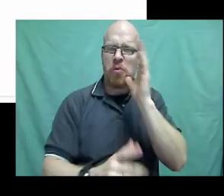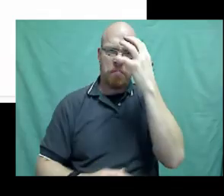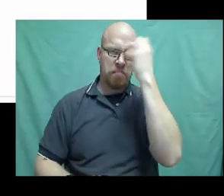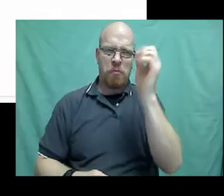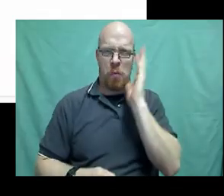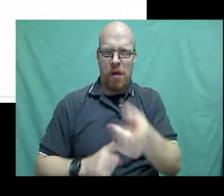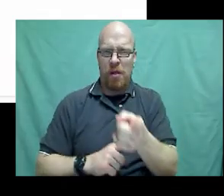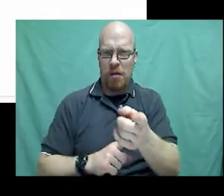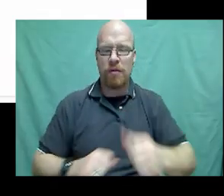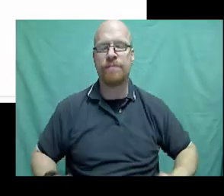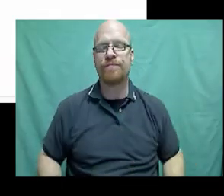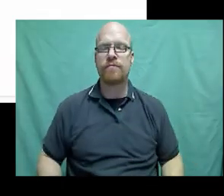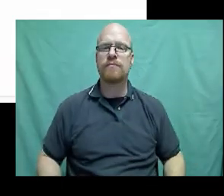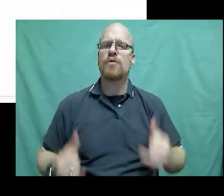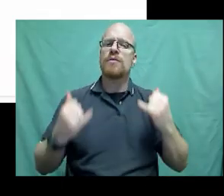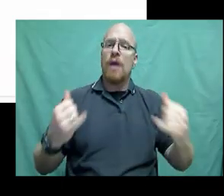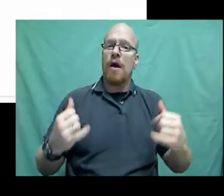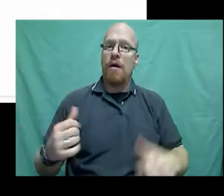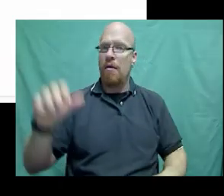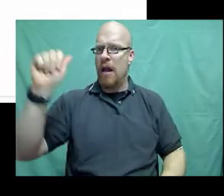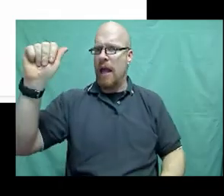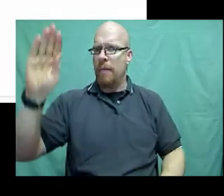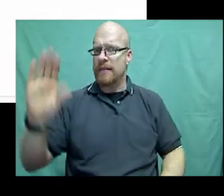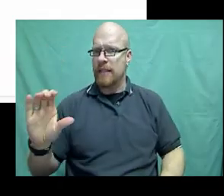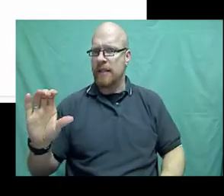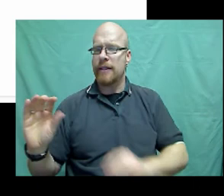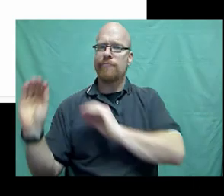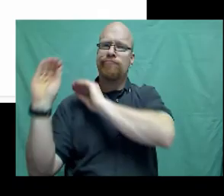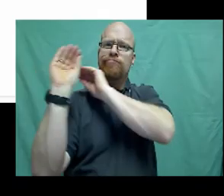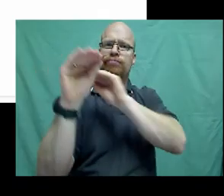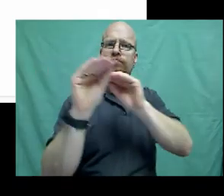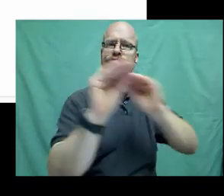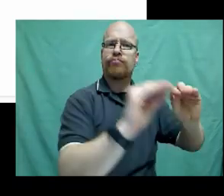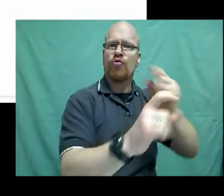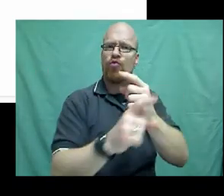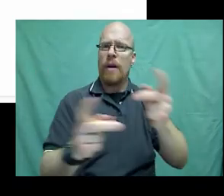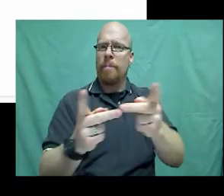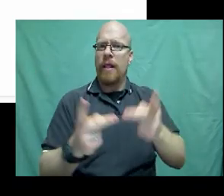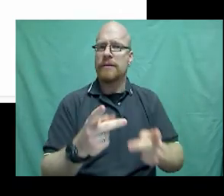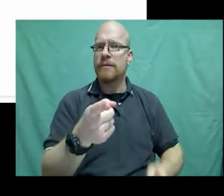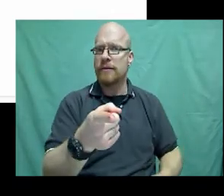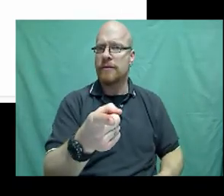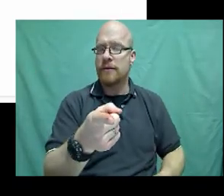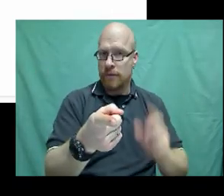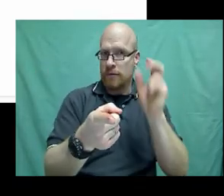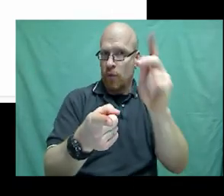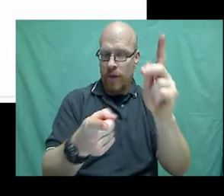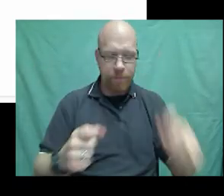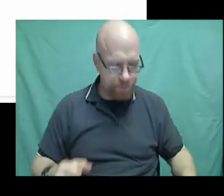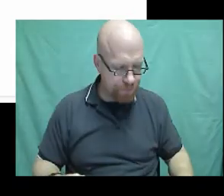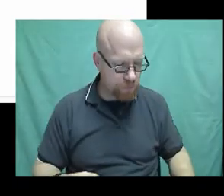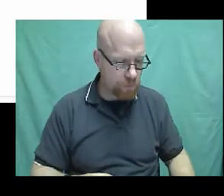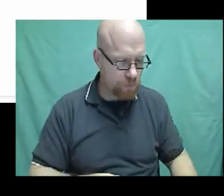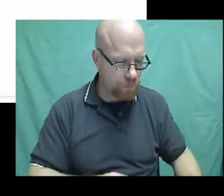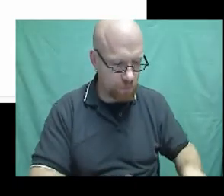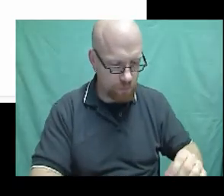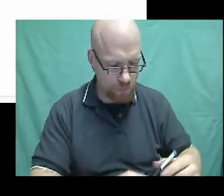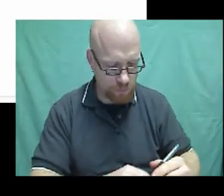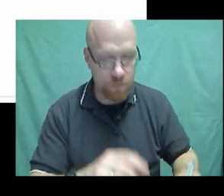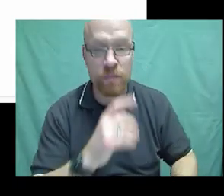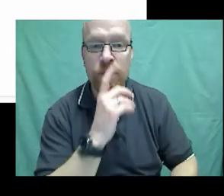it, the easier it is to remember it. Now, we have to plug in our A, B, and C into our formula.